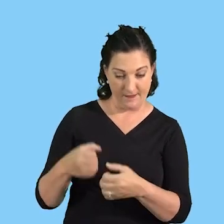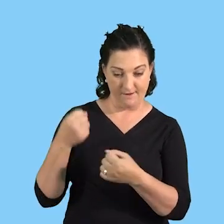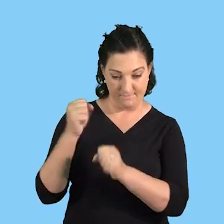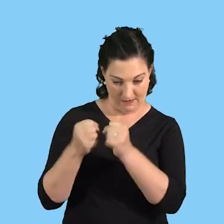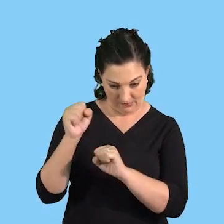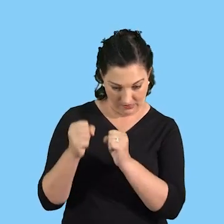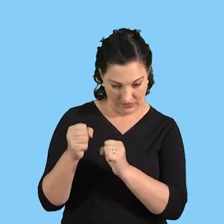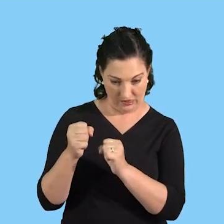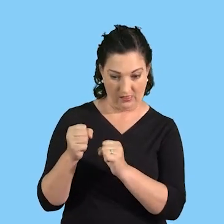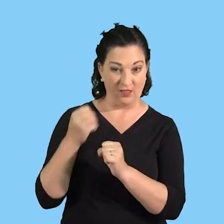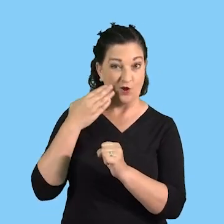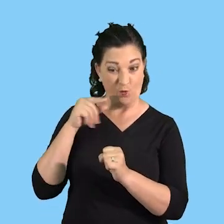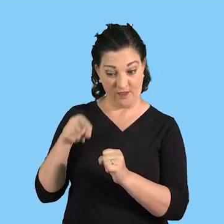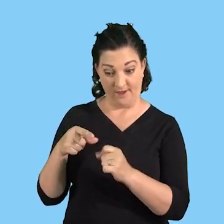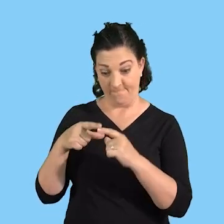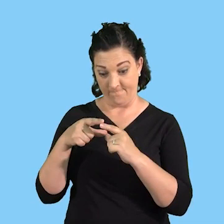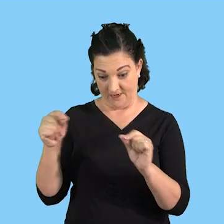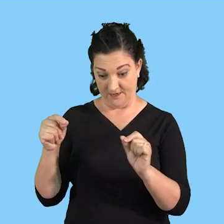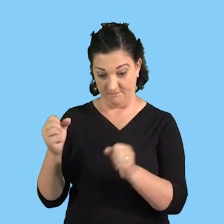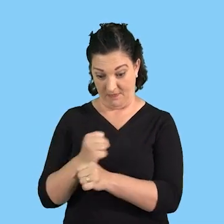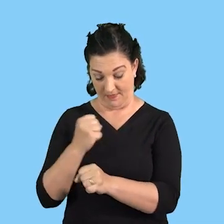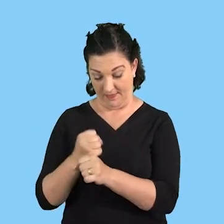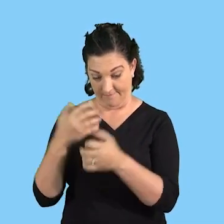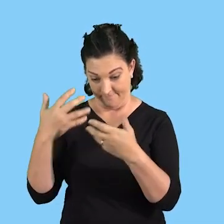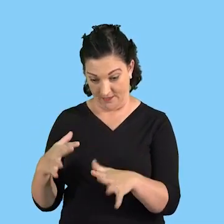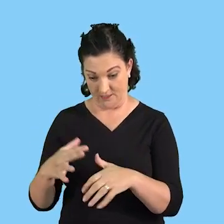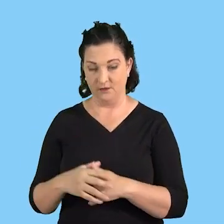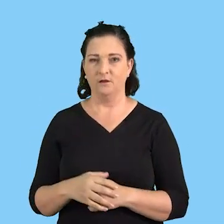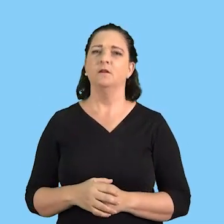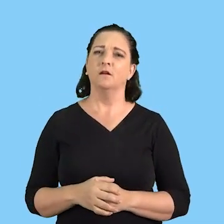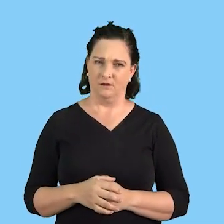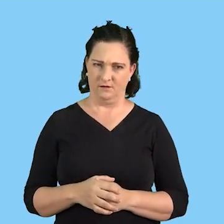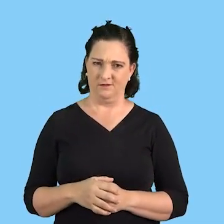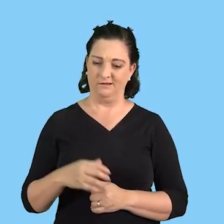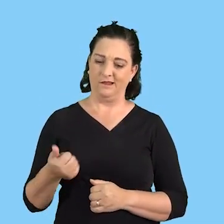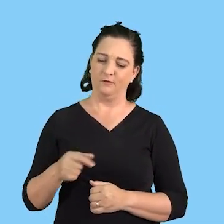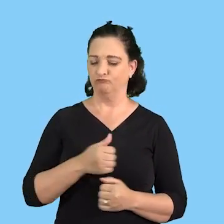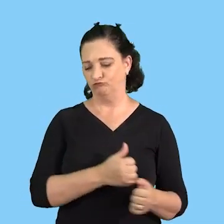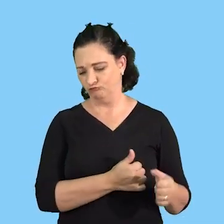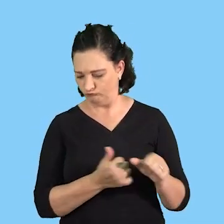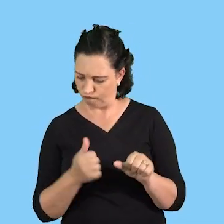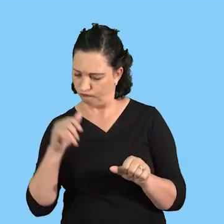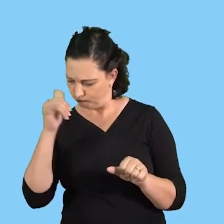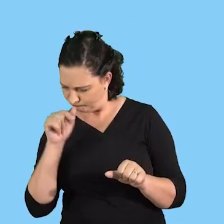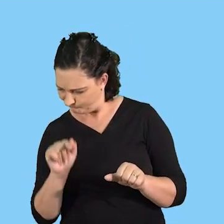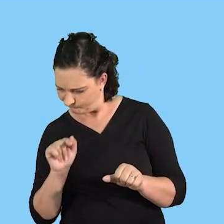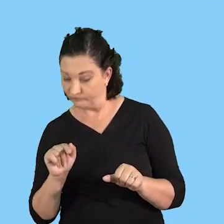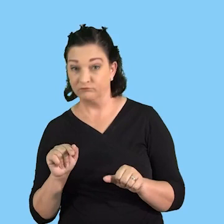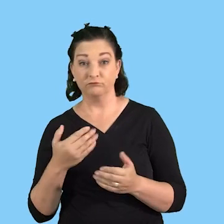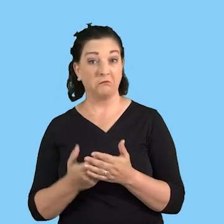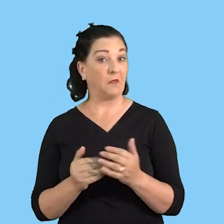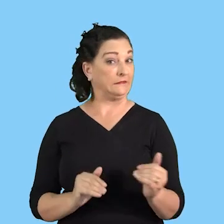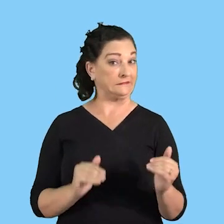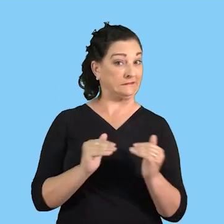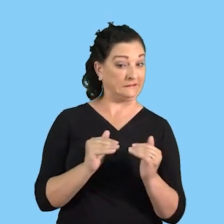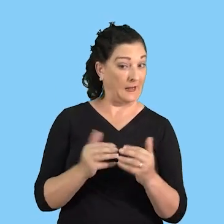that once that product is done being manufactured, we need to then come back and check if it has met